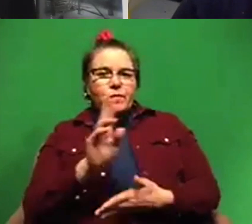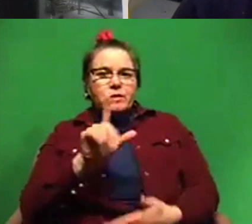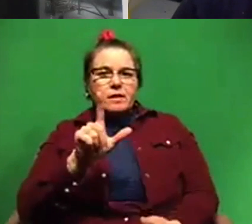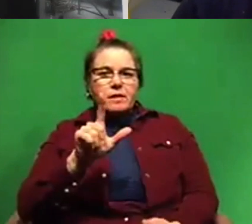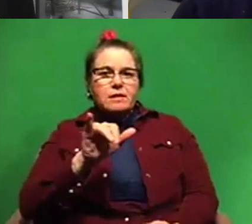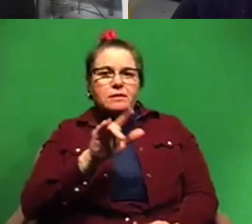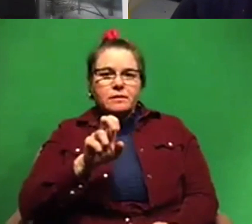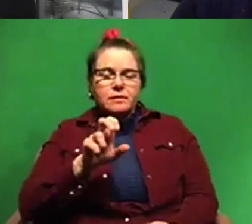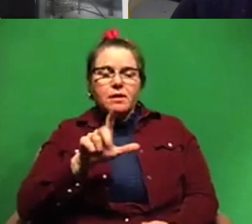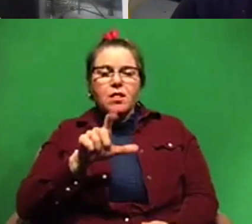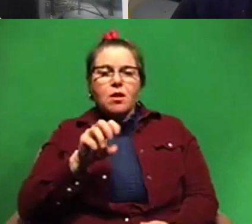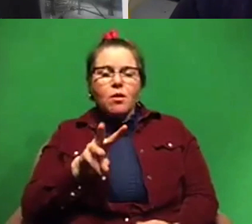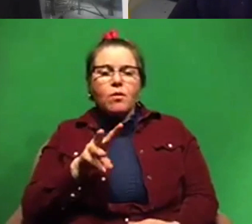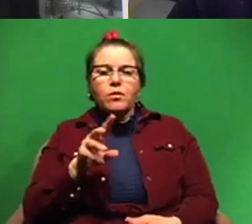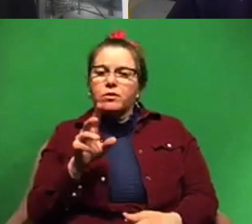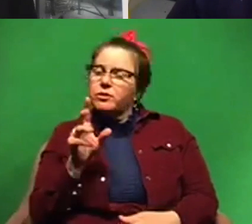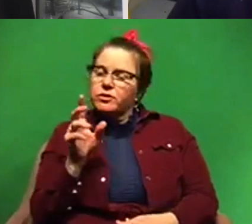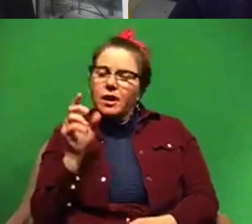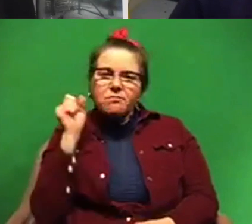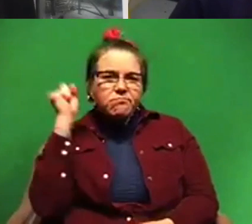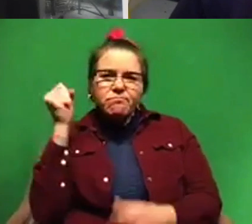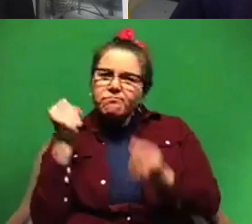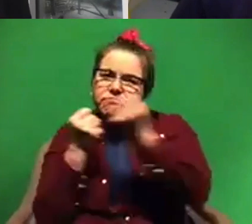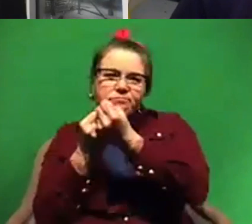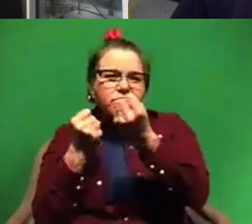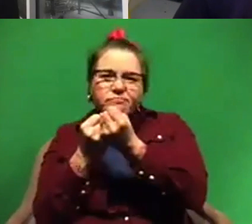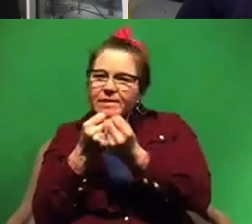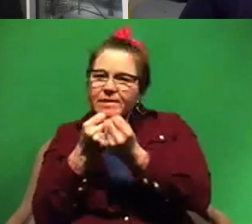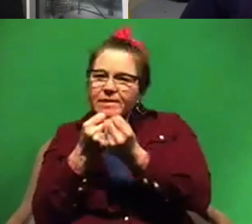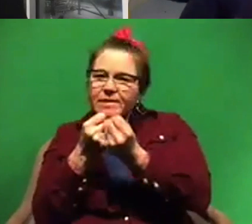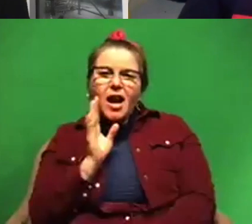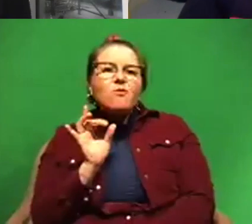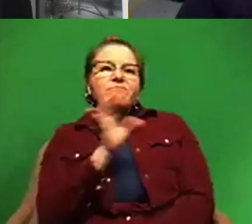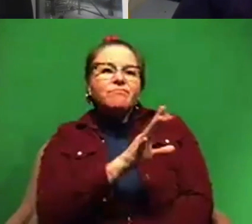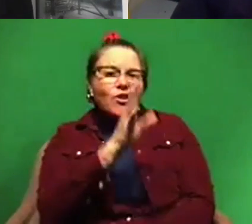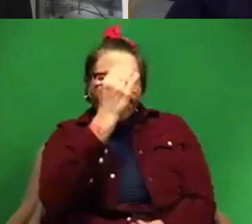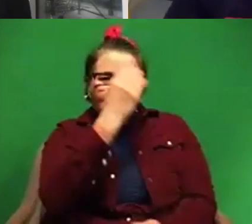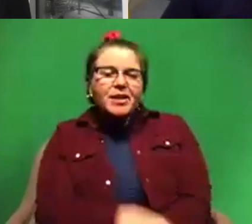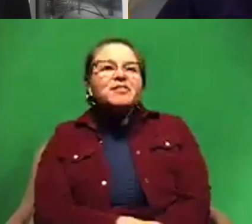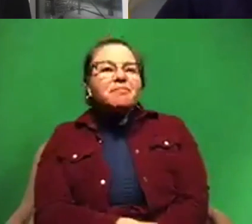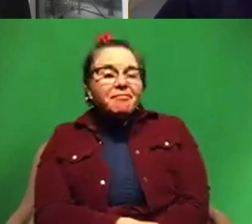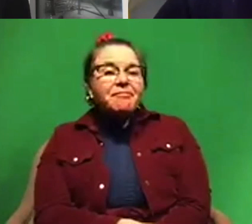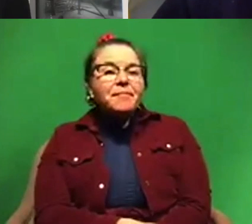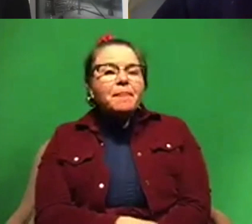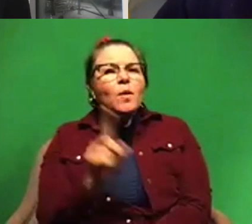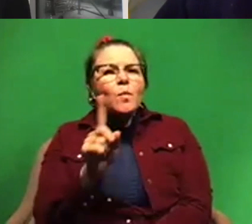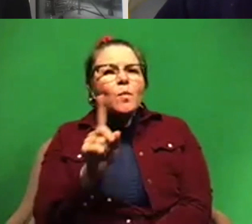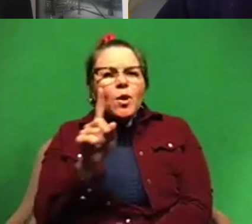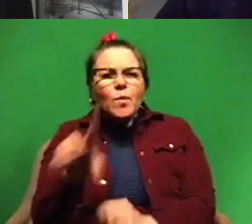like the champion for insects. So I'll send you her details. That's awesome. So where can we find you